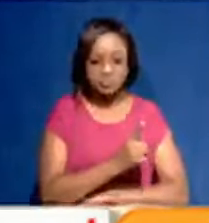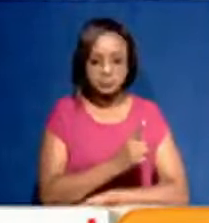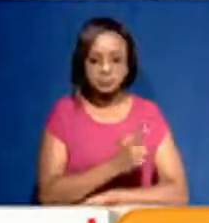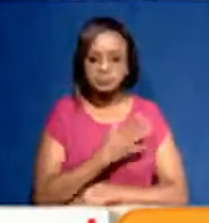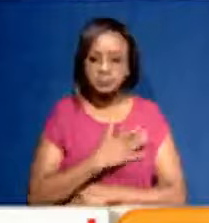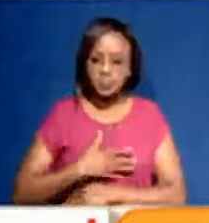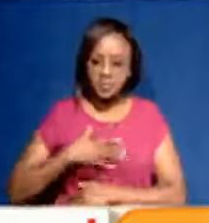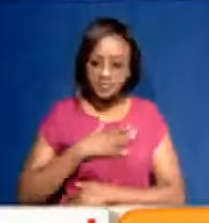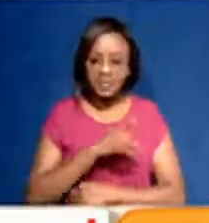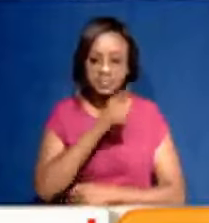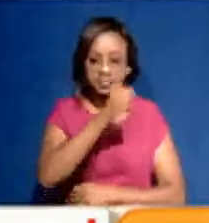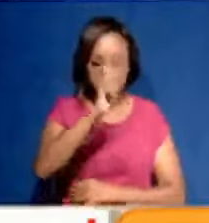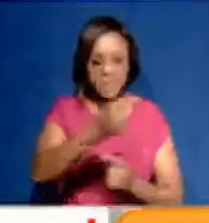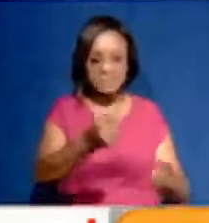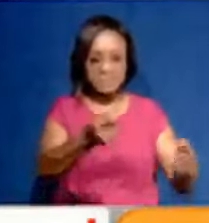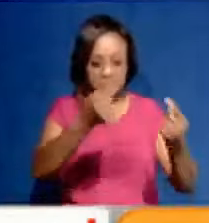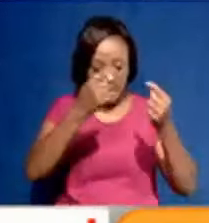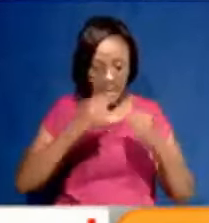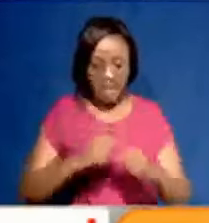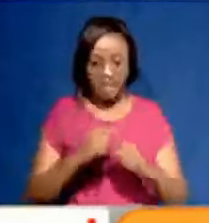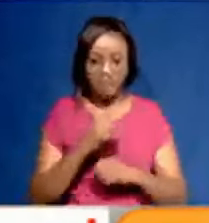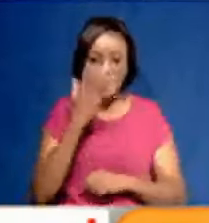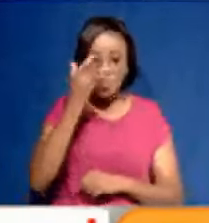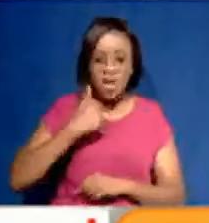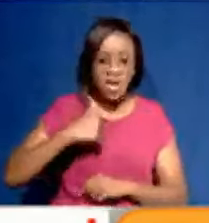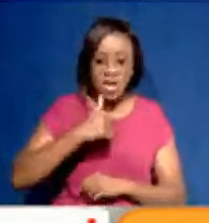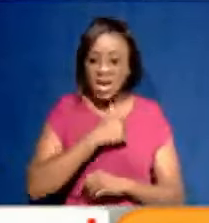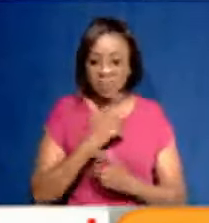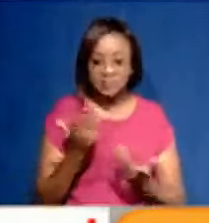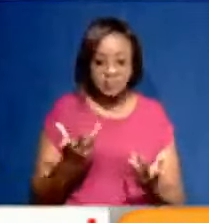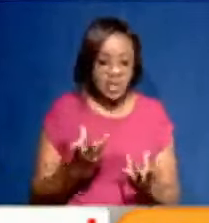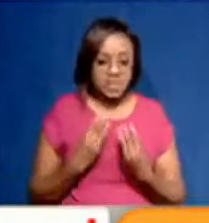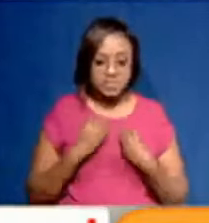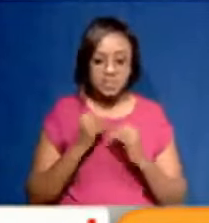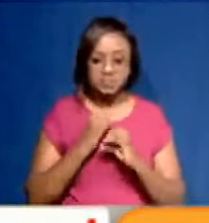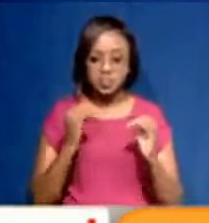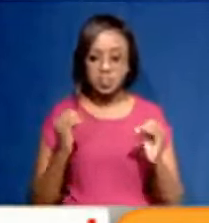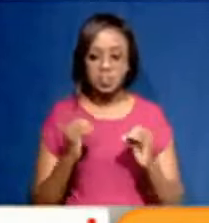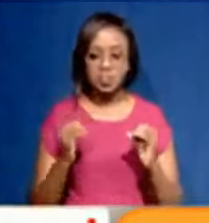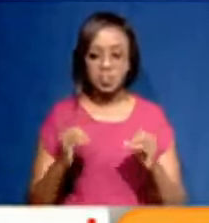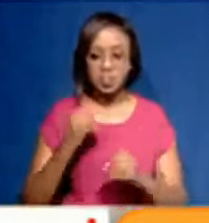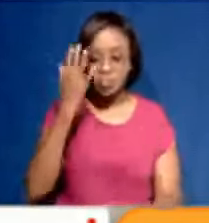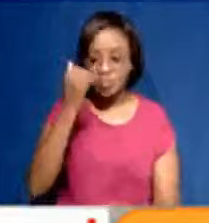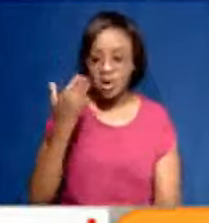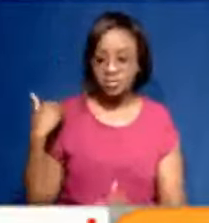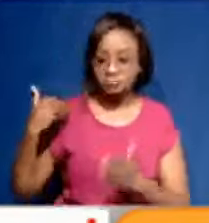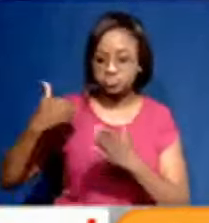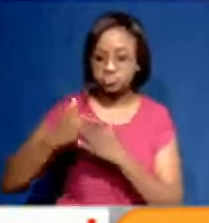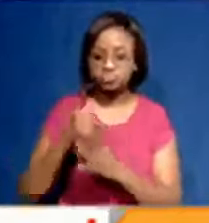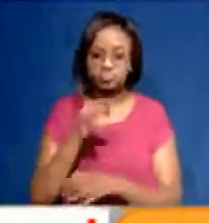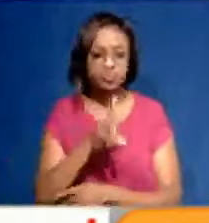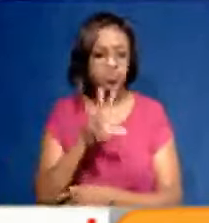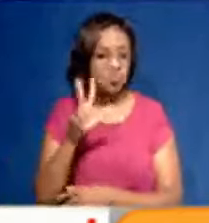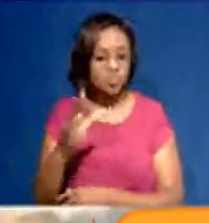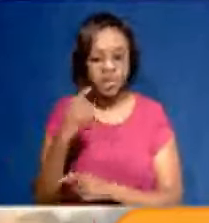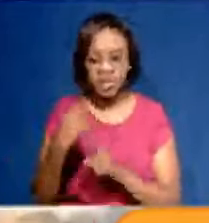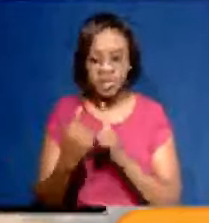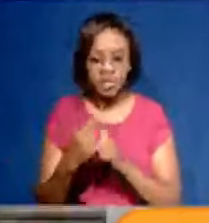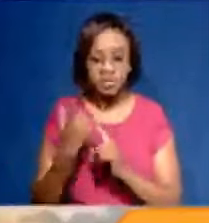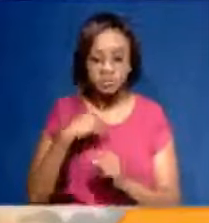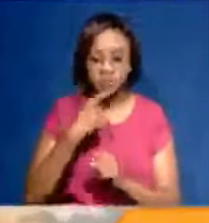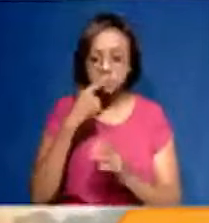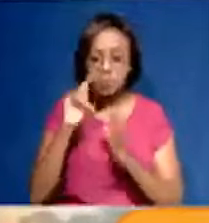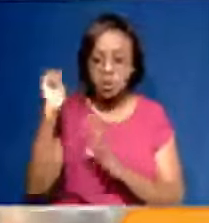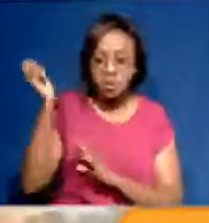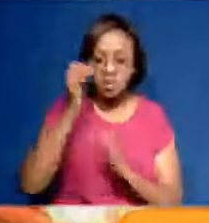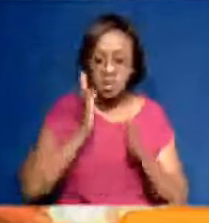can you calm down? We are now not having them for the last 2 or 3 years. What we are saying here, Kenya human rights